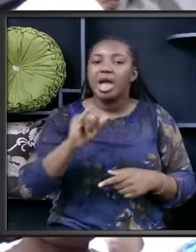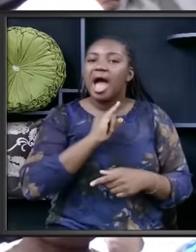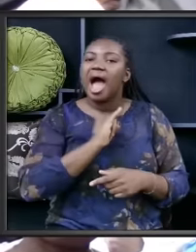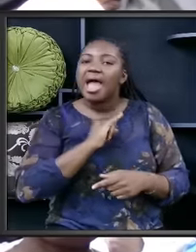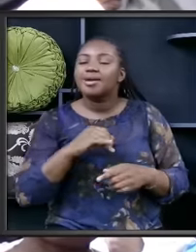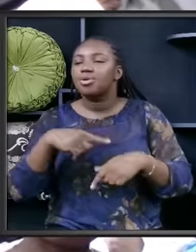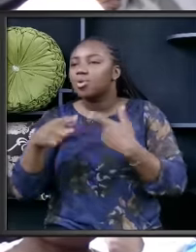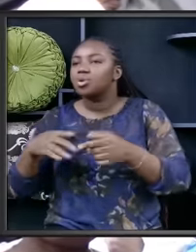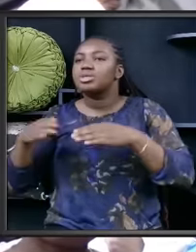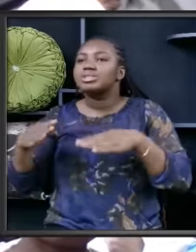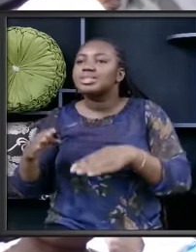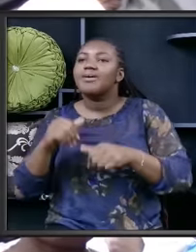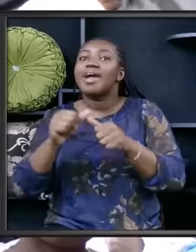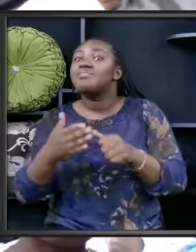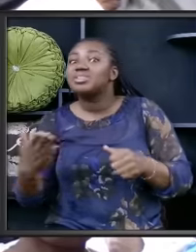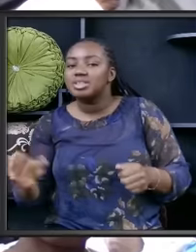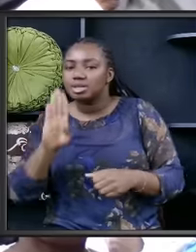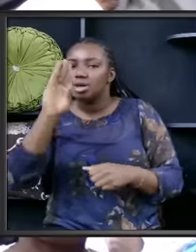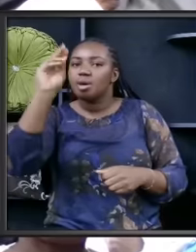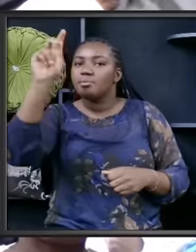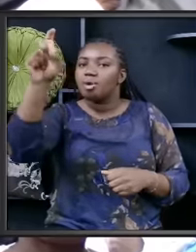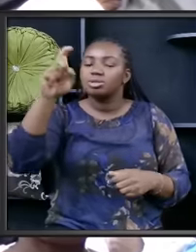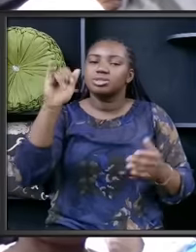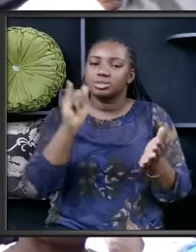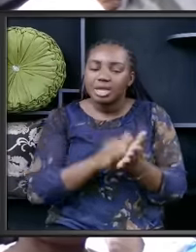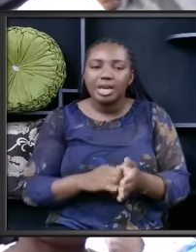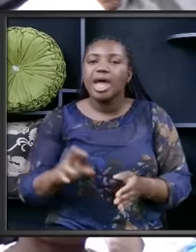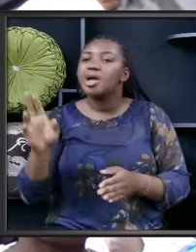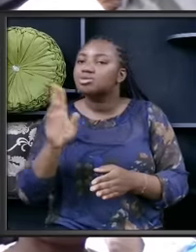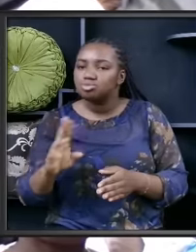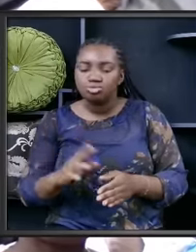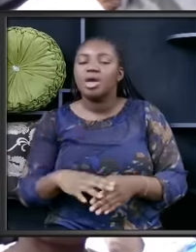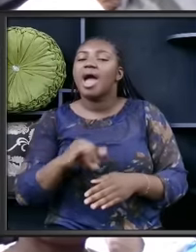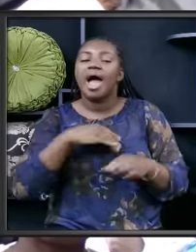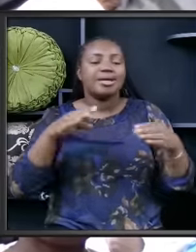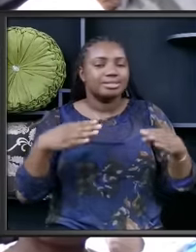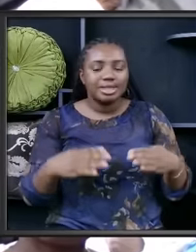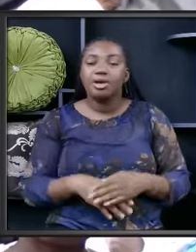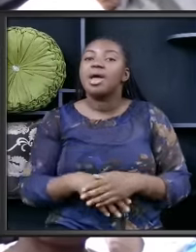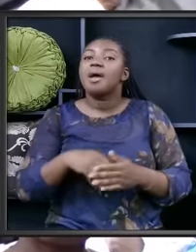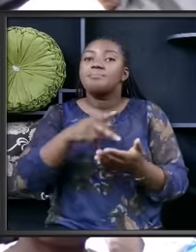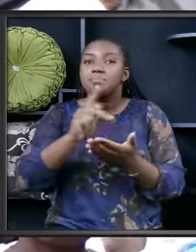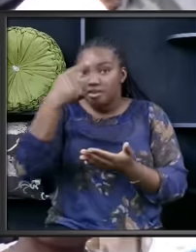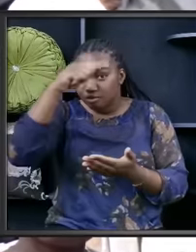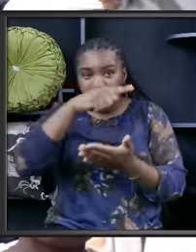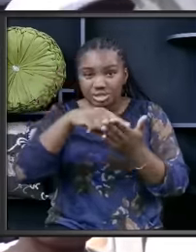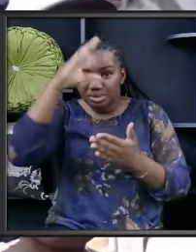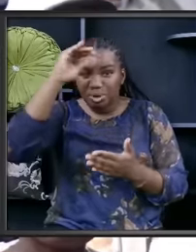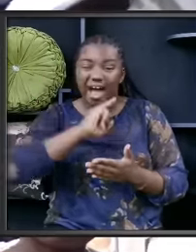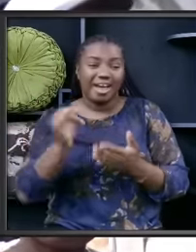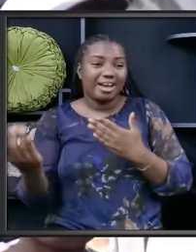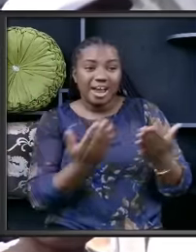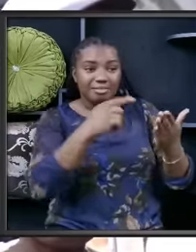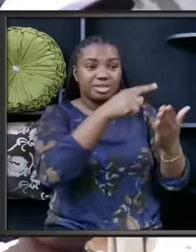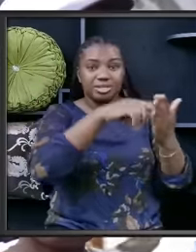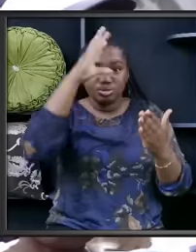go sell everything. So my boss where they do commercial for me, I sell them. Then come sponsor this boy. My father say I carry this boy go to my